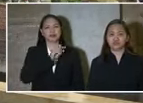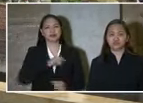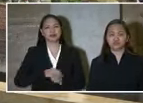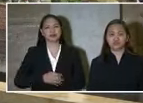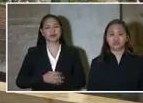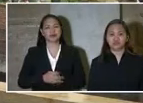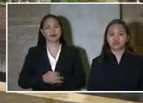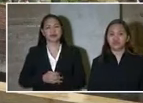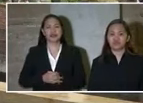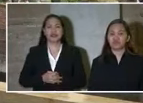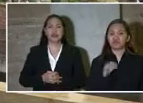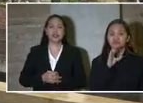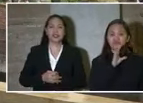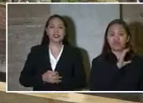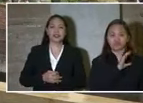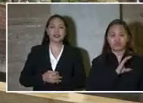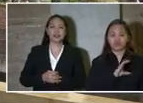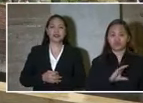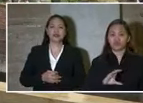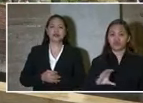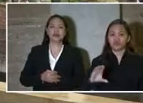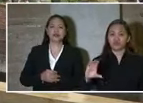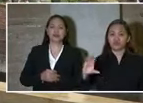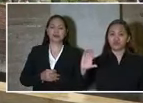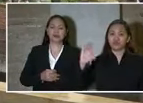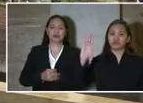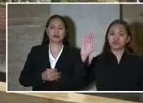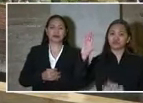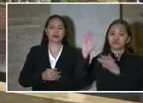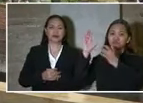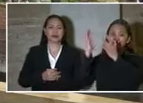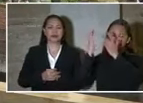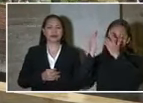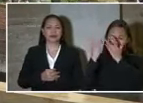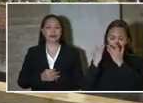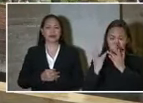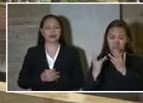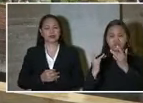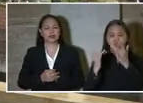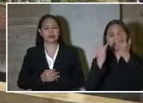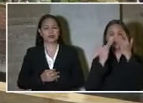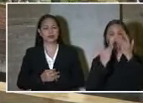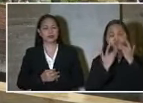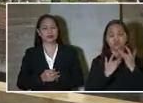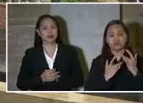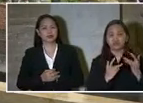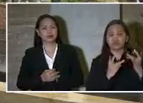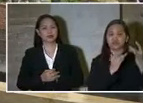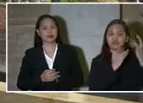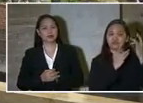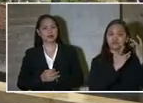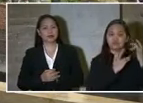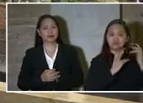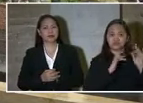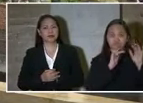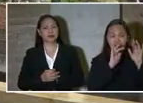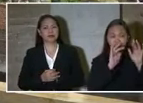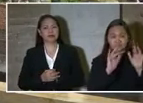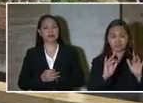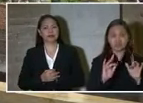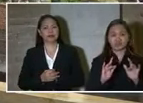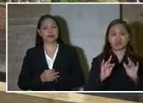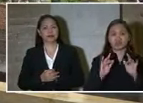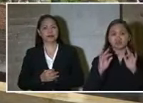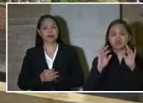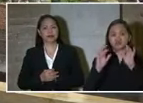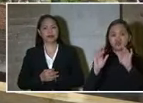amin. O Kristo, maawa ka